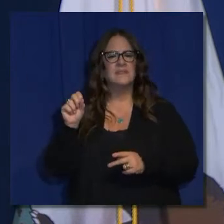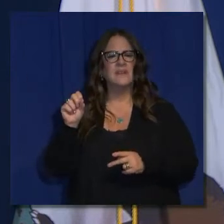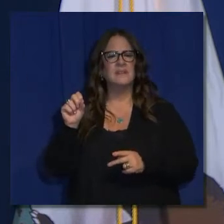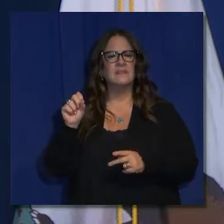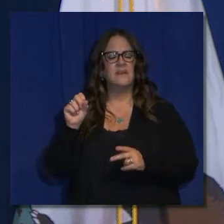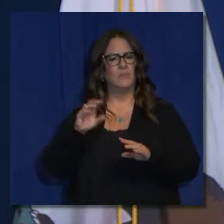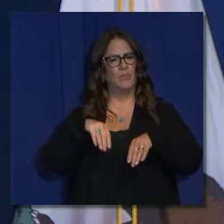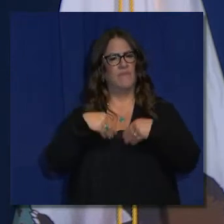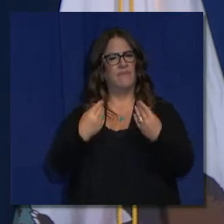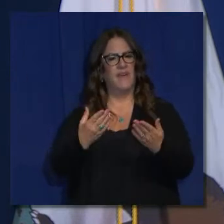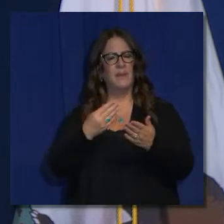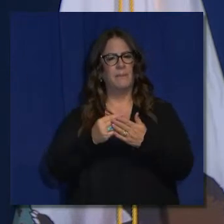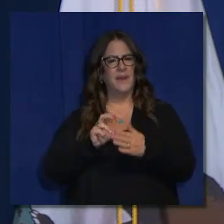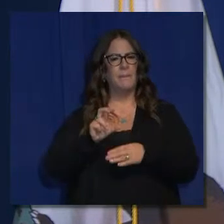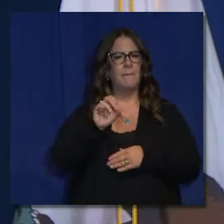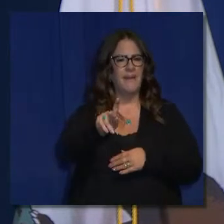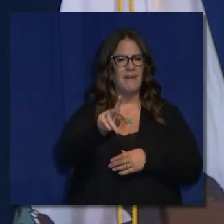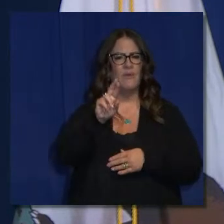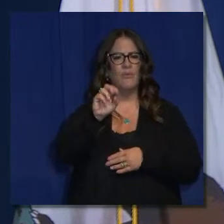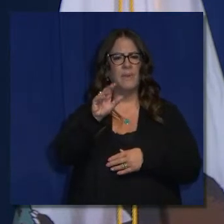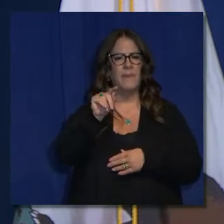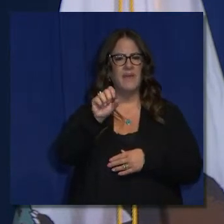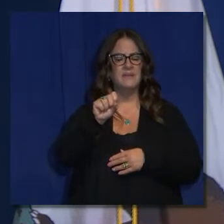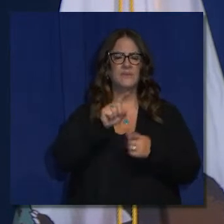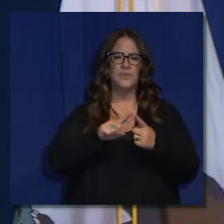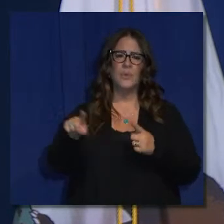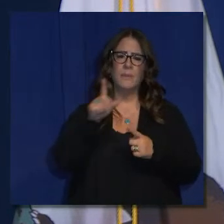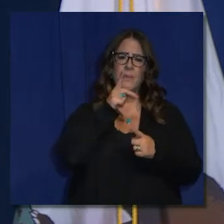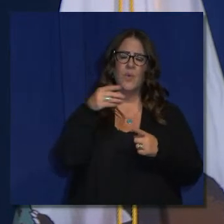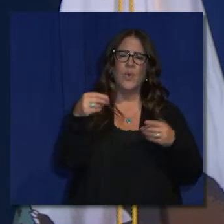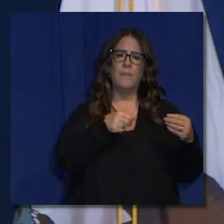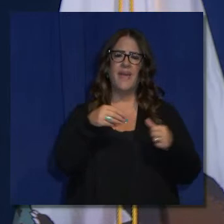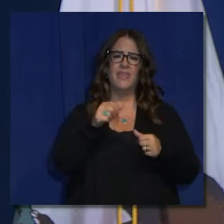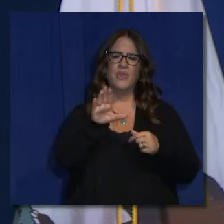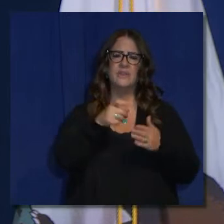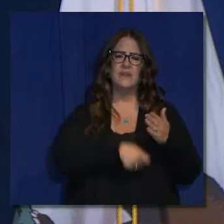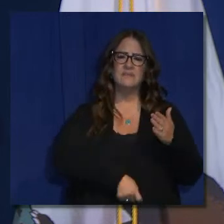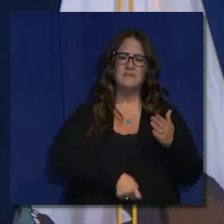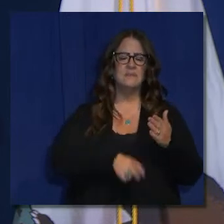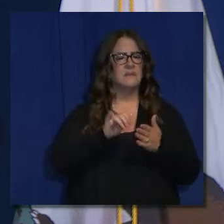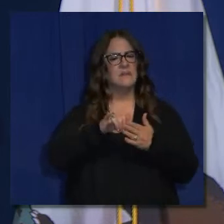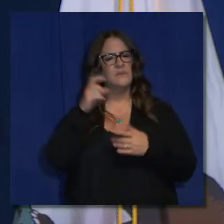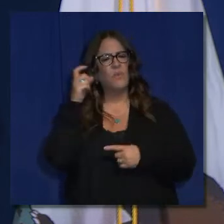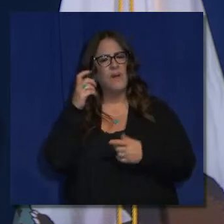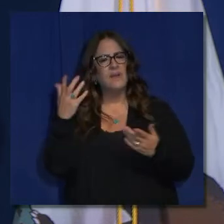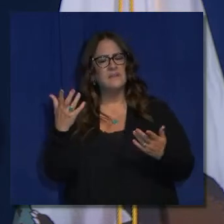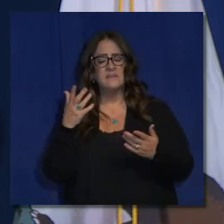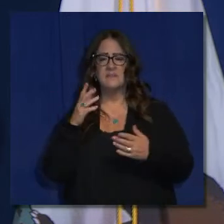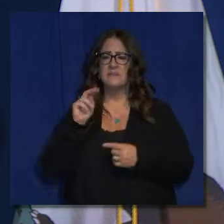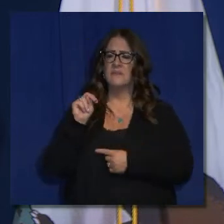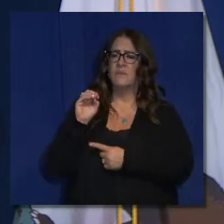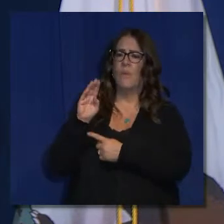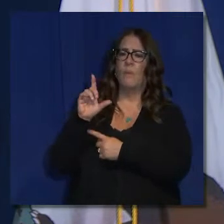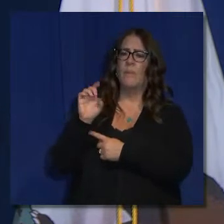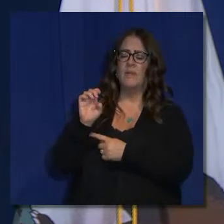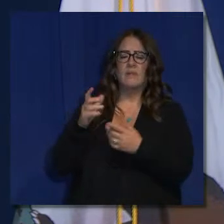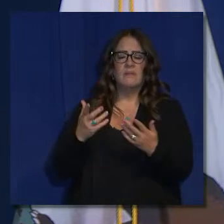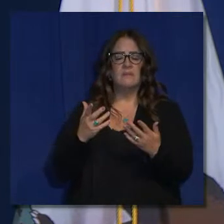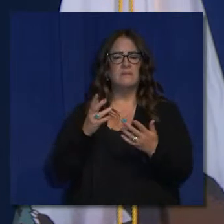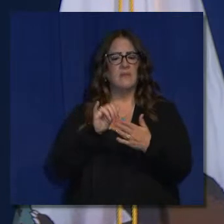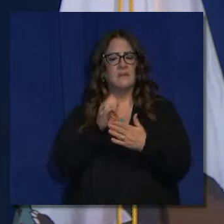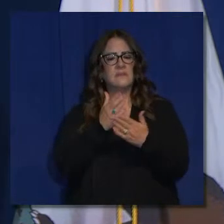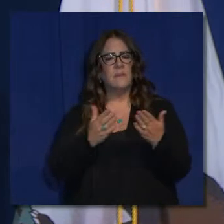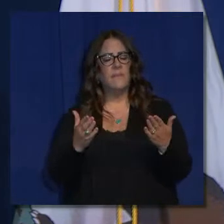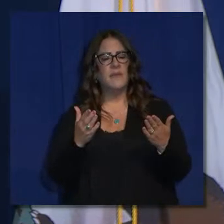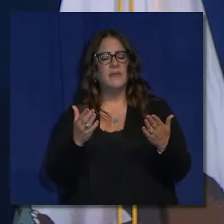Providing rebates to taxpayers, I think, is wise and noble, and